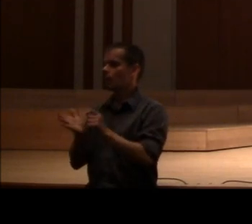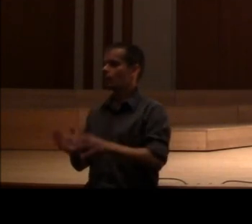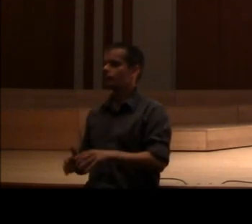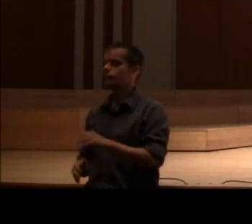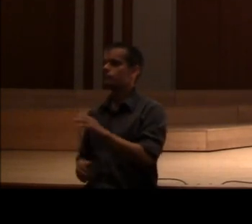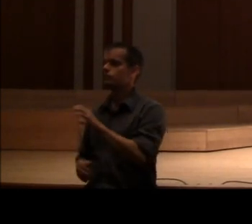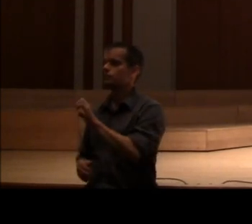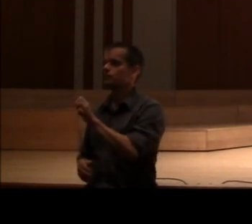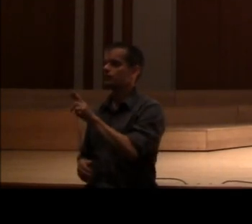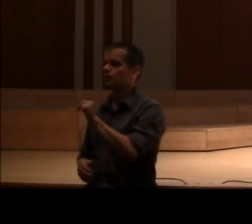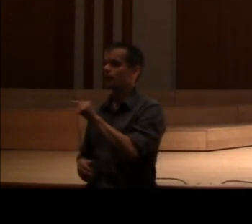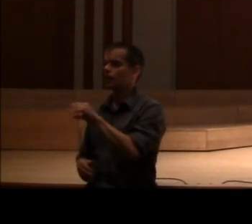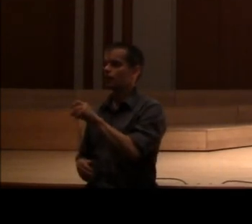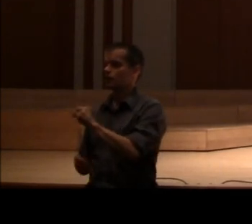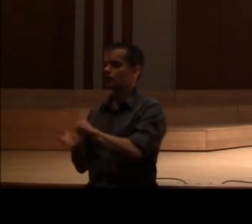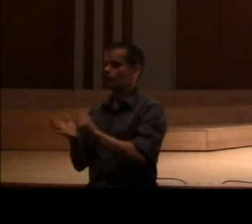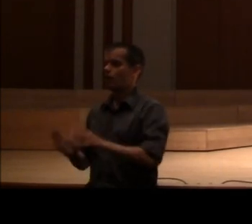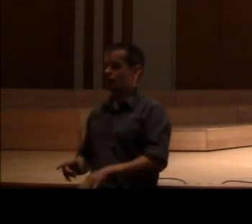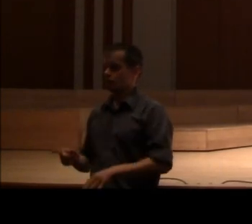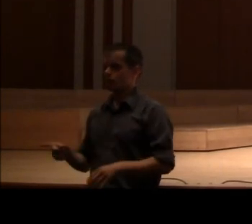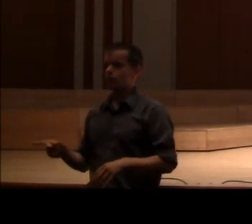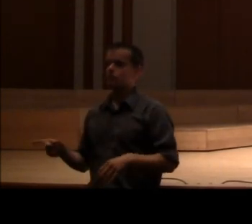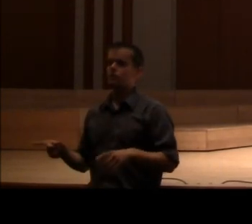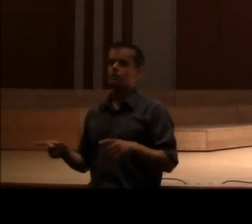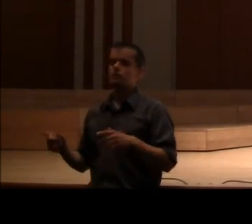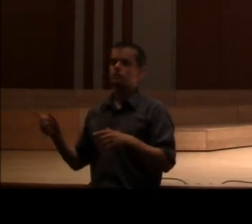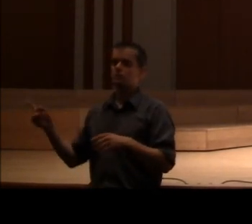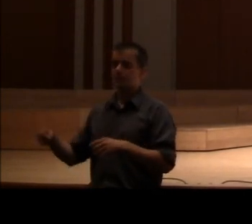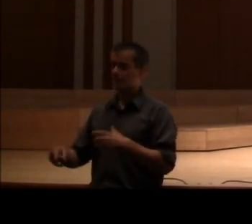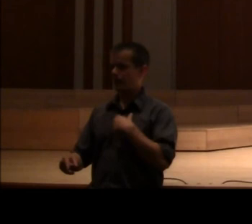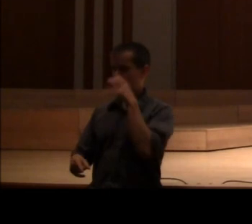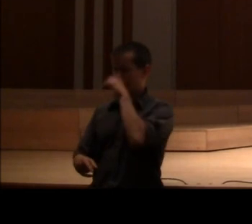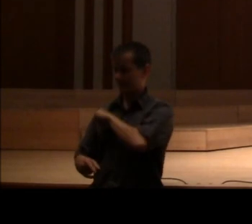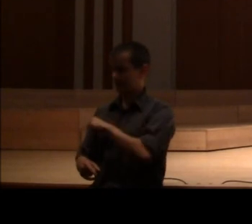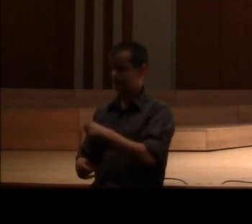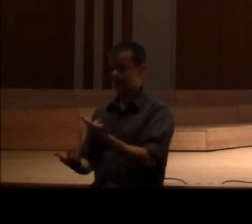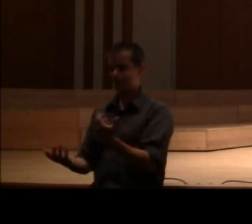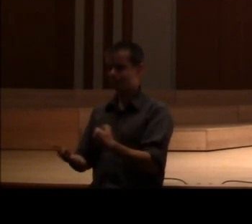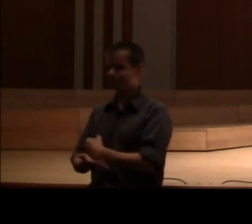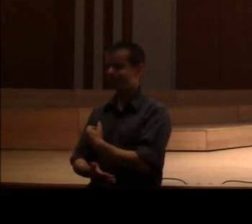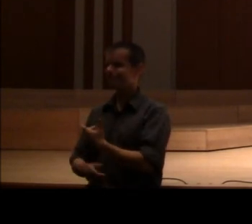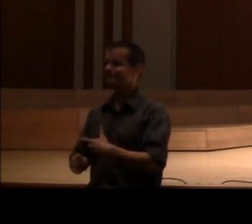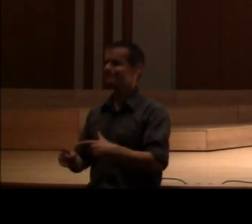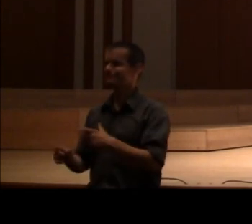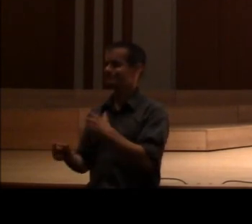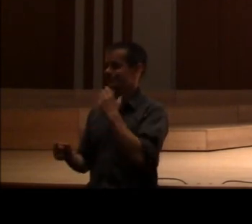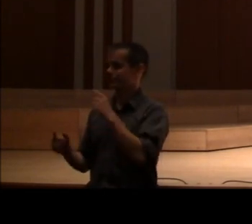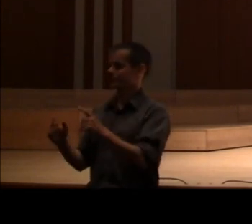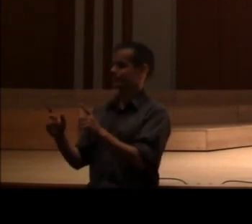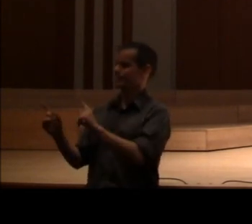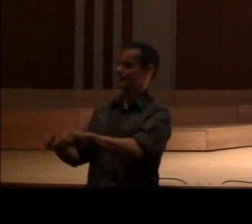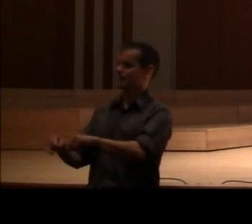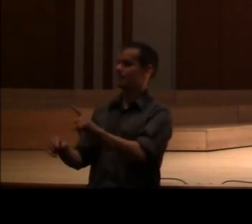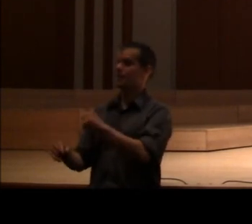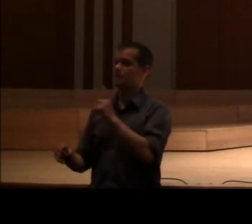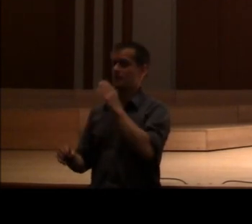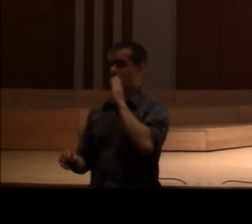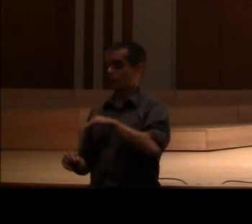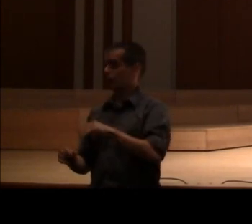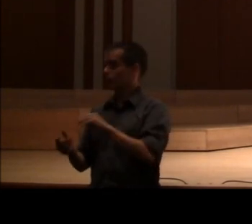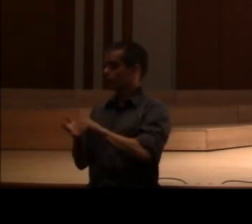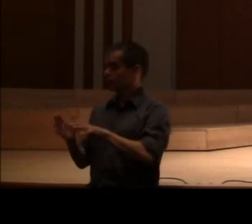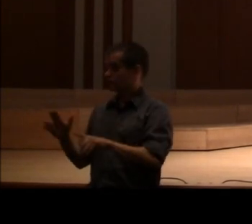that whole Inheritance trilogy, he visited my local library. Unfortunately, I missed him, which I was really bitch about, but I know that so many people turned out to see